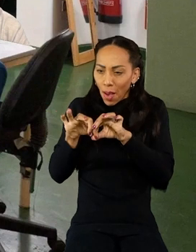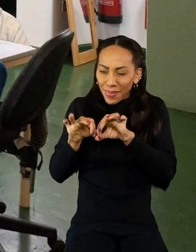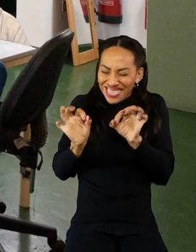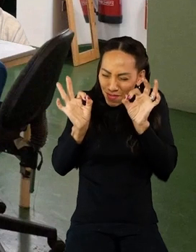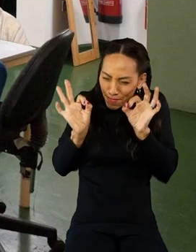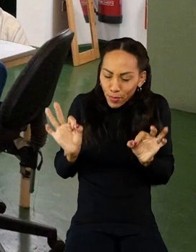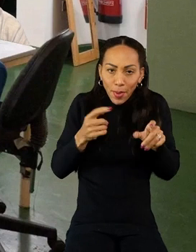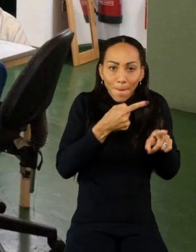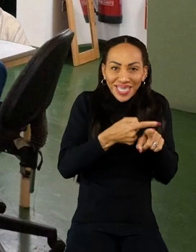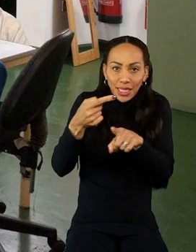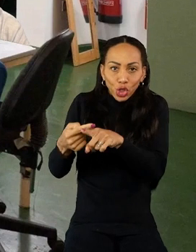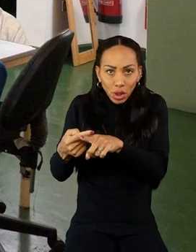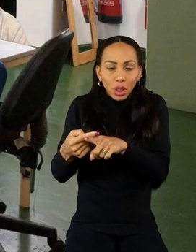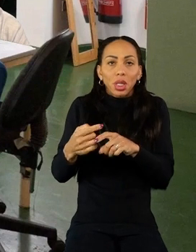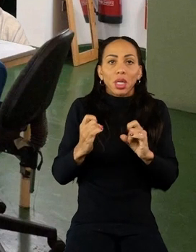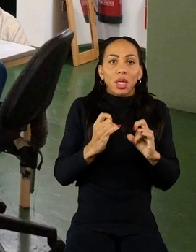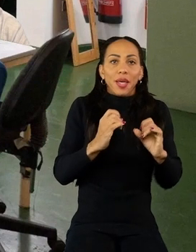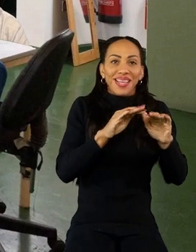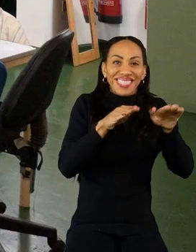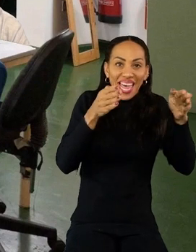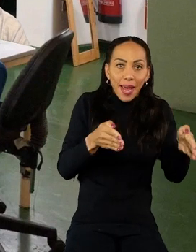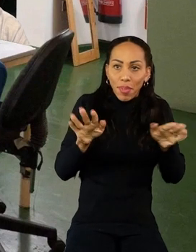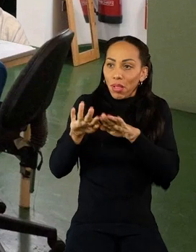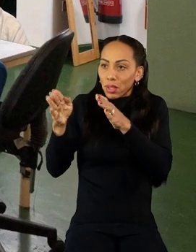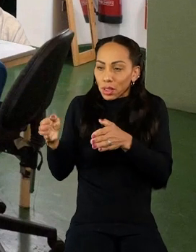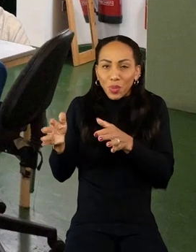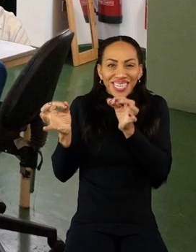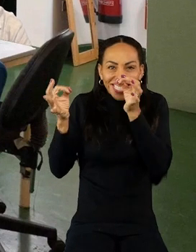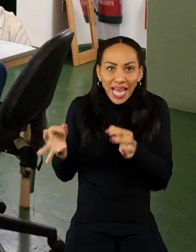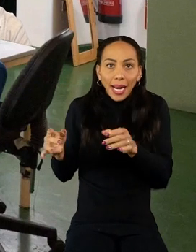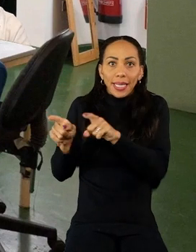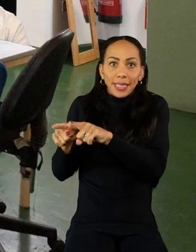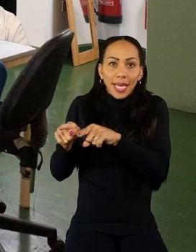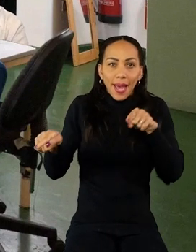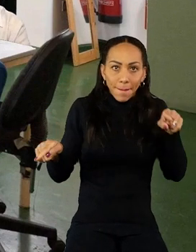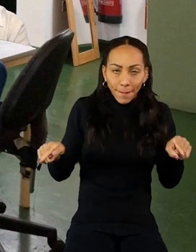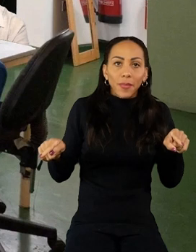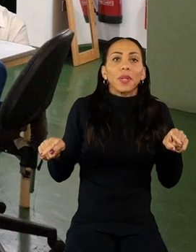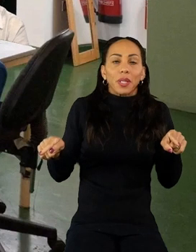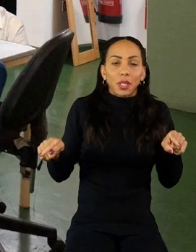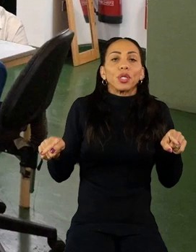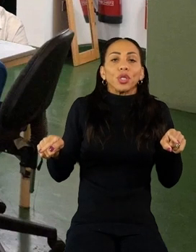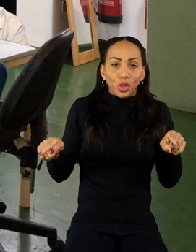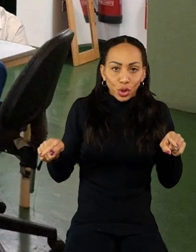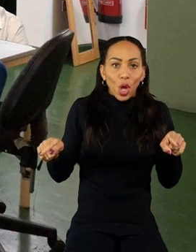absolutely virtual studio type precision. Aligned, that they were exactly the same position, and the